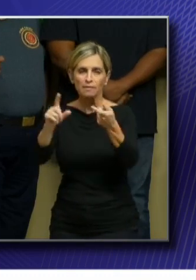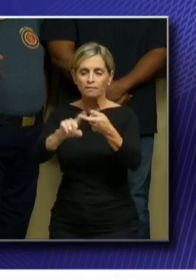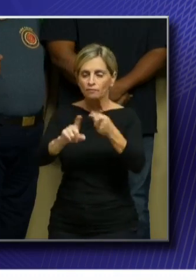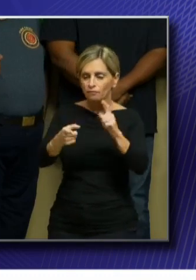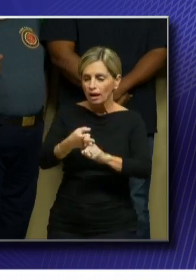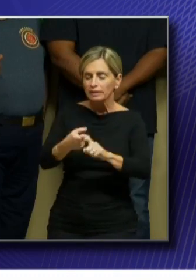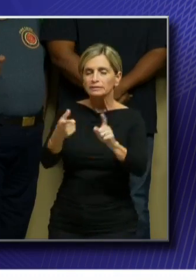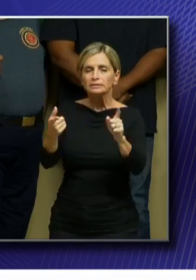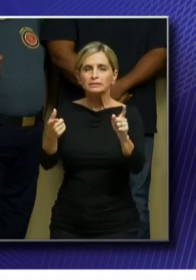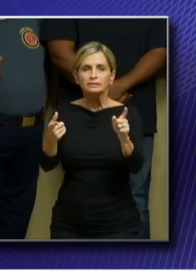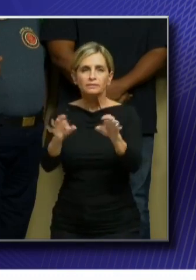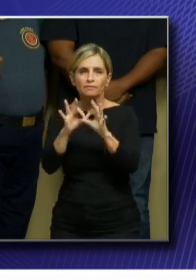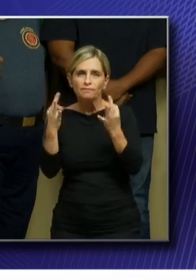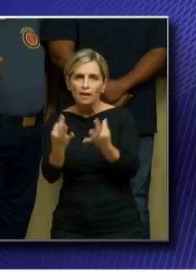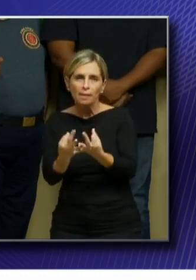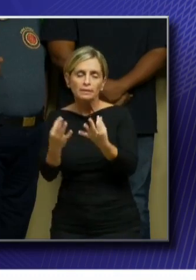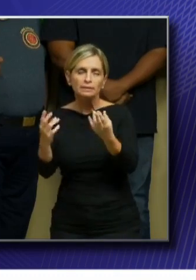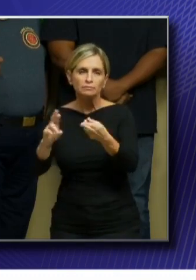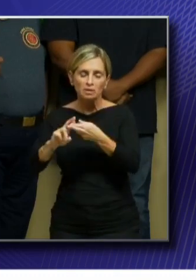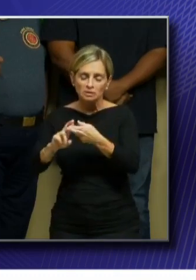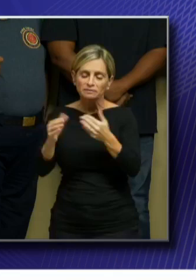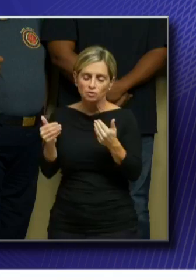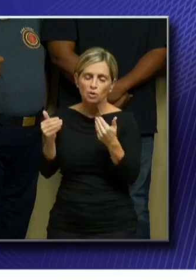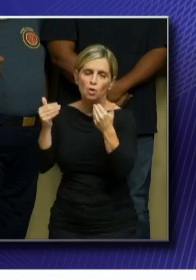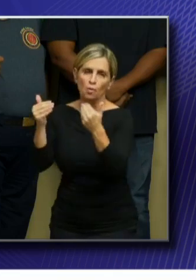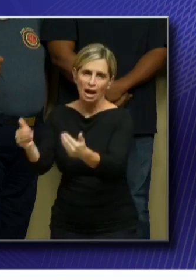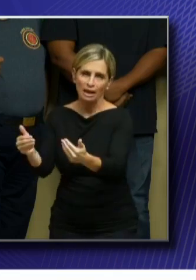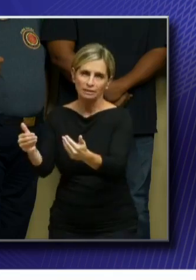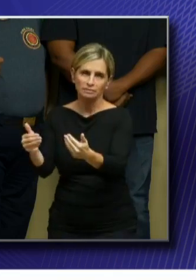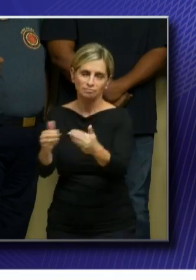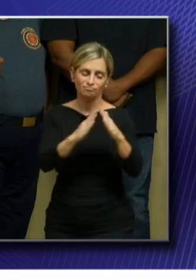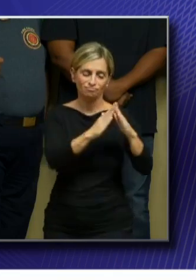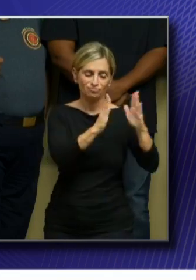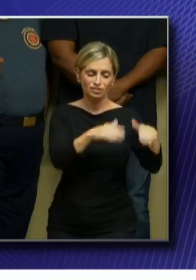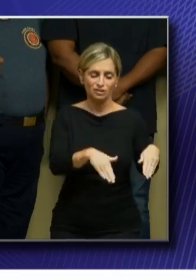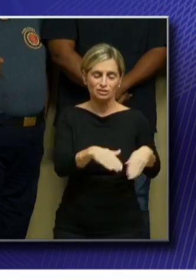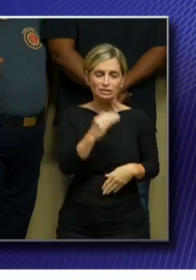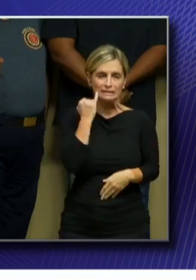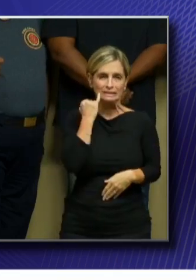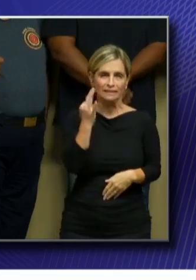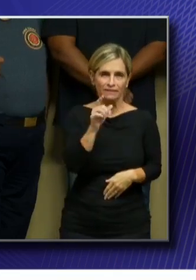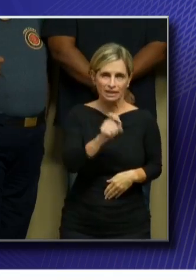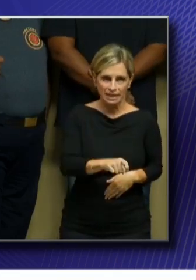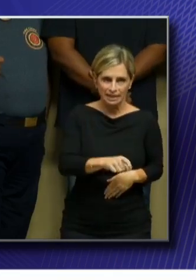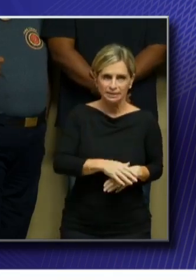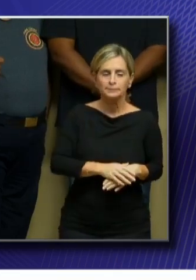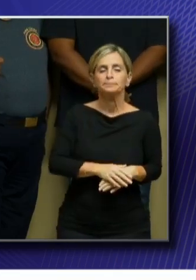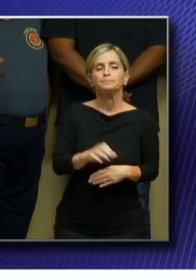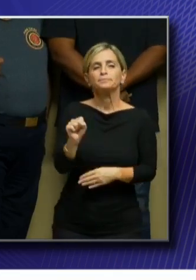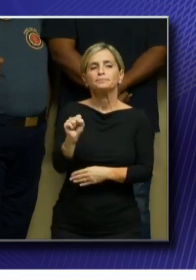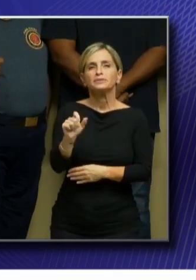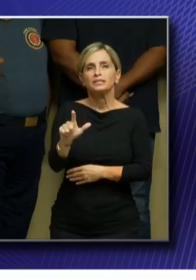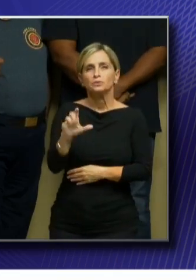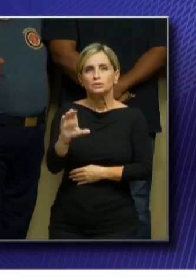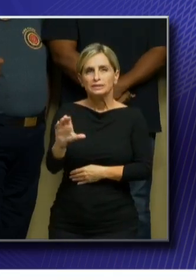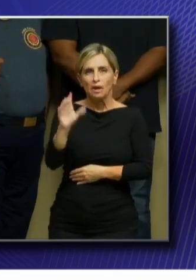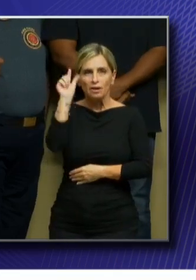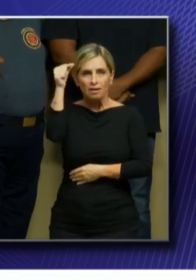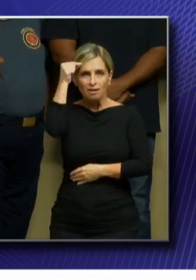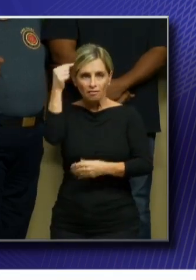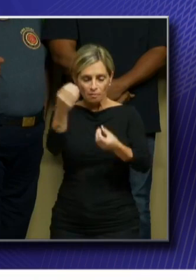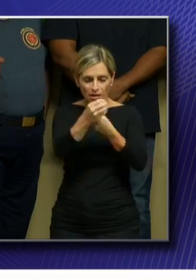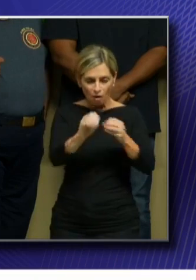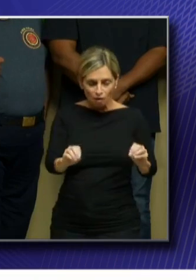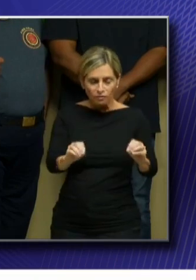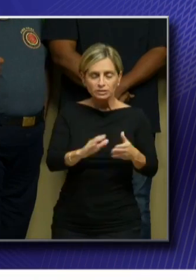let people know what your plans are. Continuing, all St. Lucie County government offices and facilities, including the St. Lucie